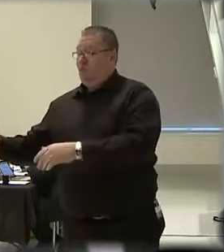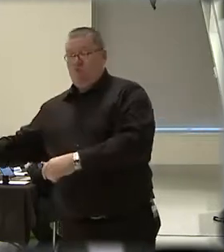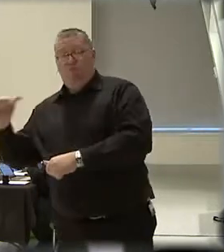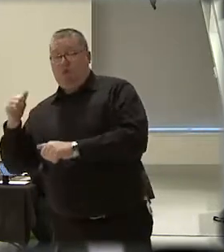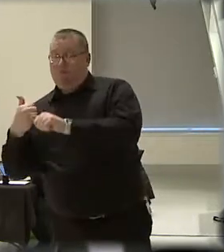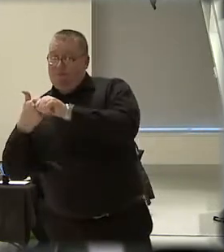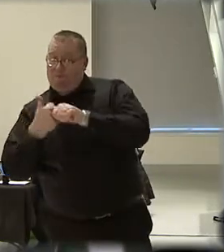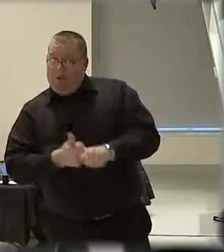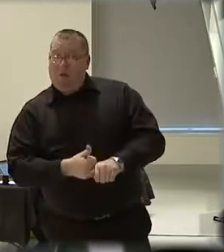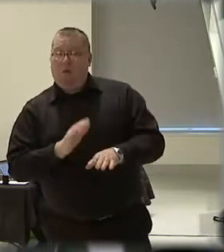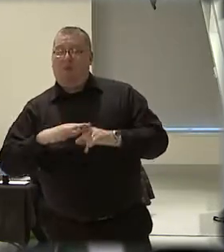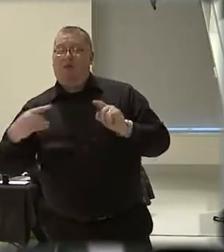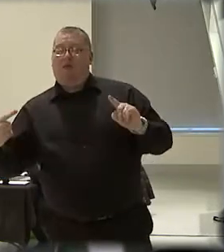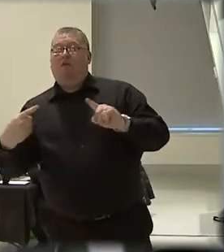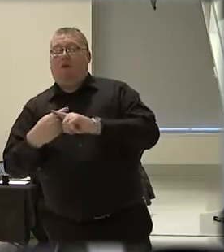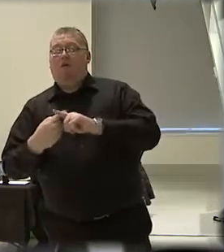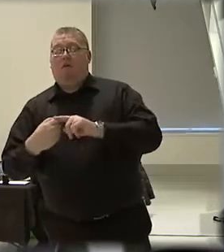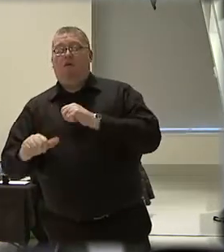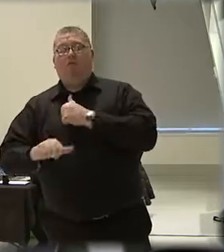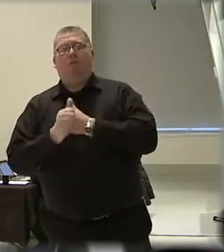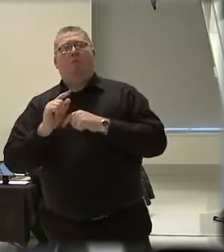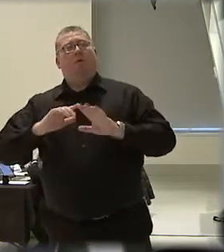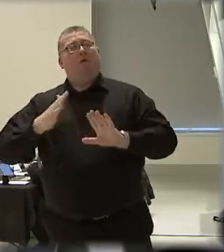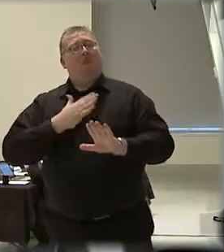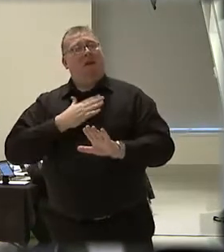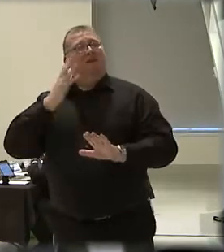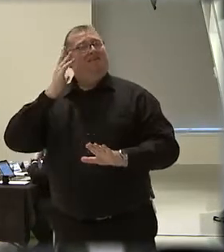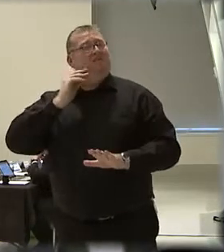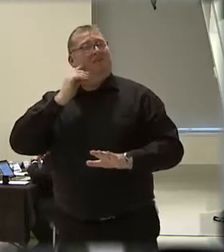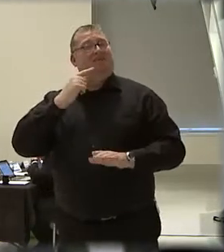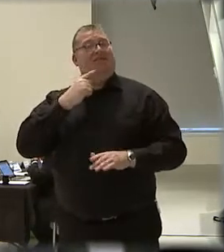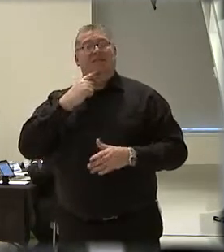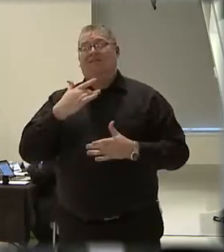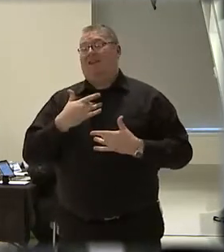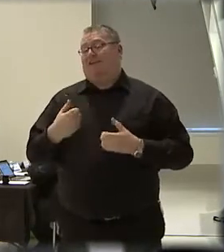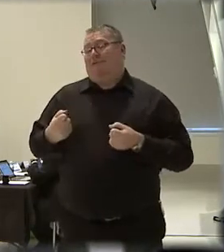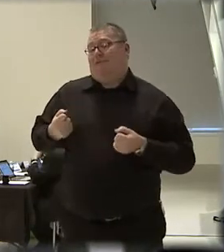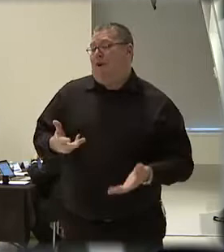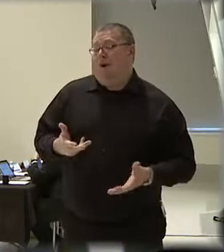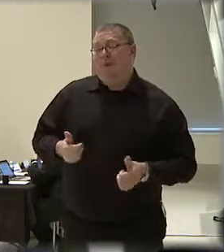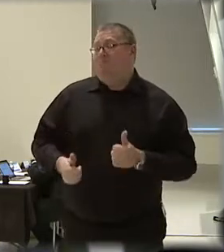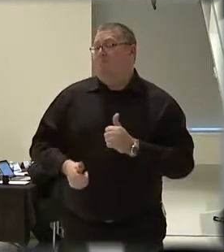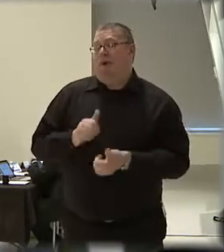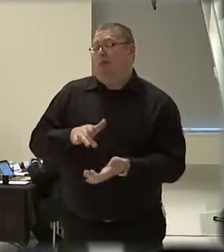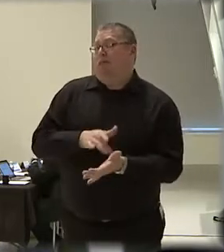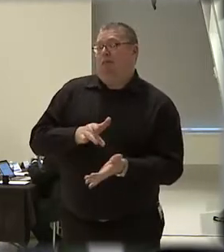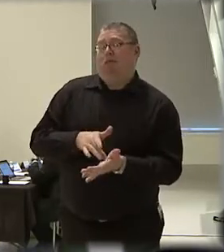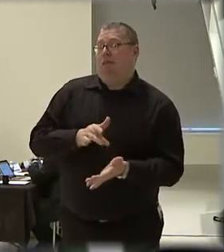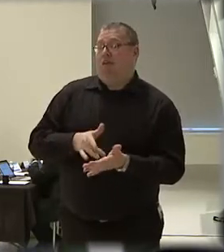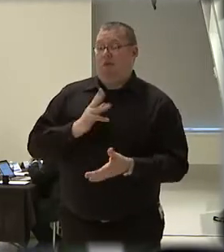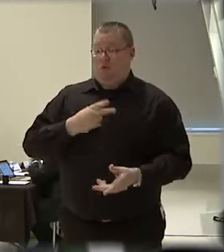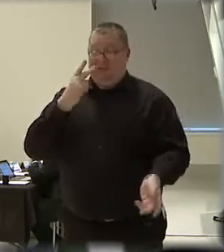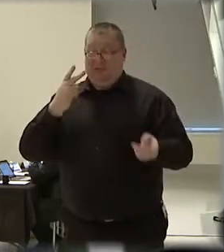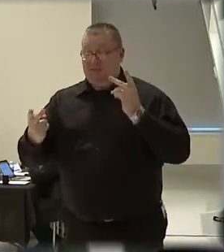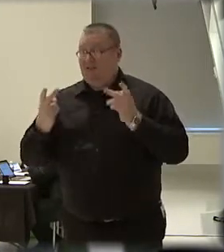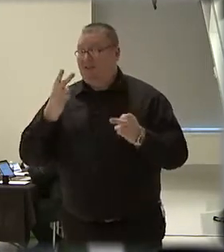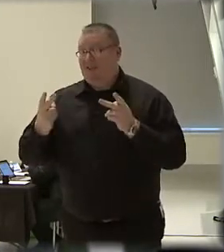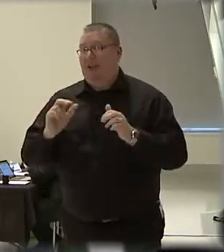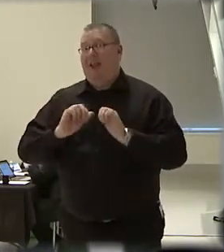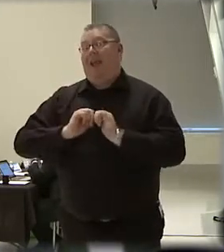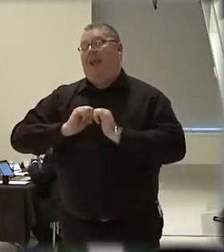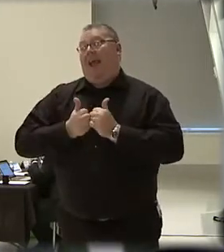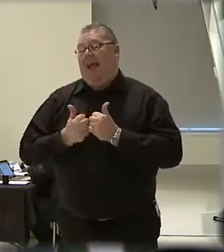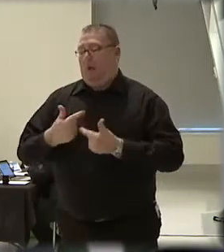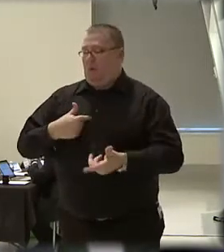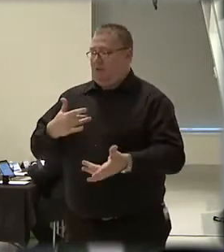thrives. But my experience tells me that the underlying cause of many of these problems that we have is in the way we